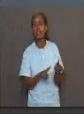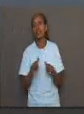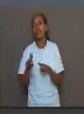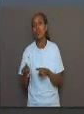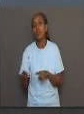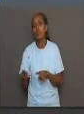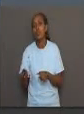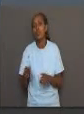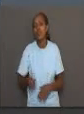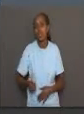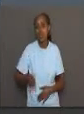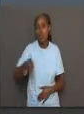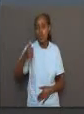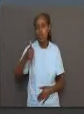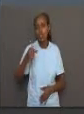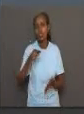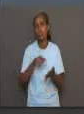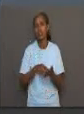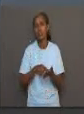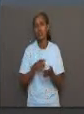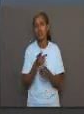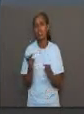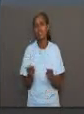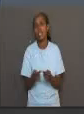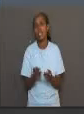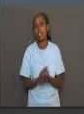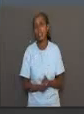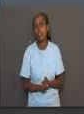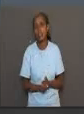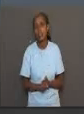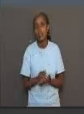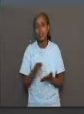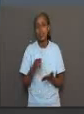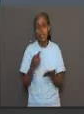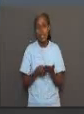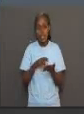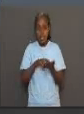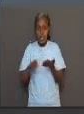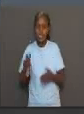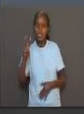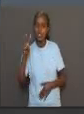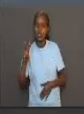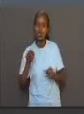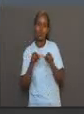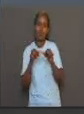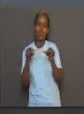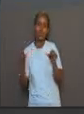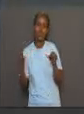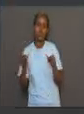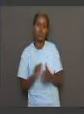the origin point of space. Its radius is 2 units long.